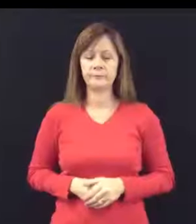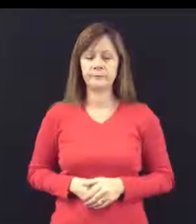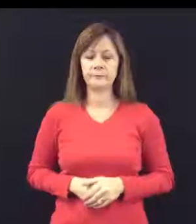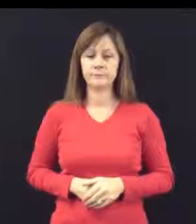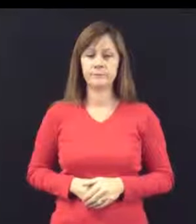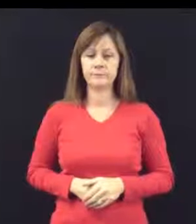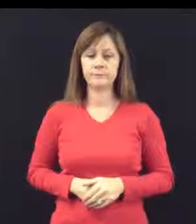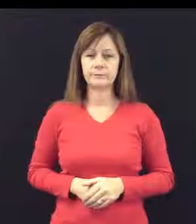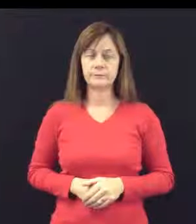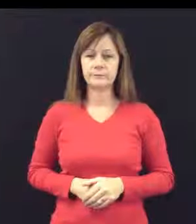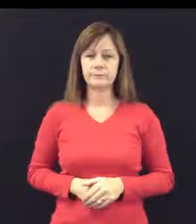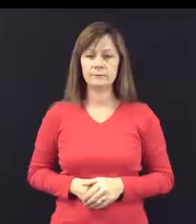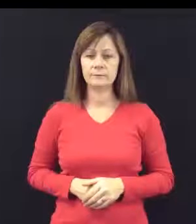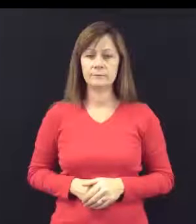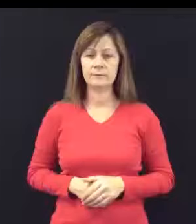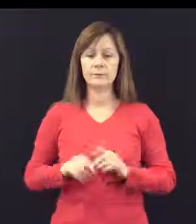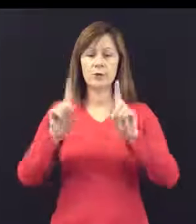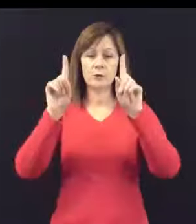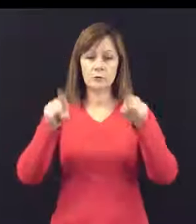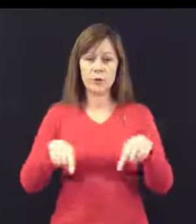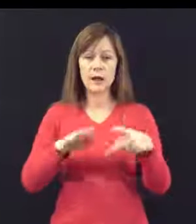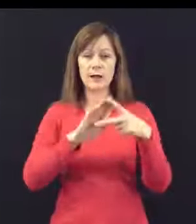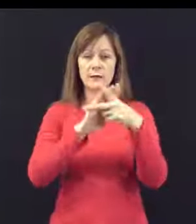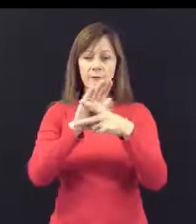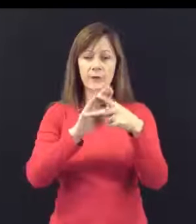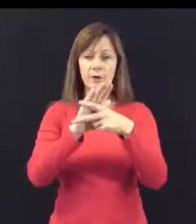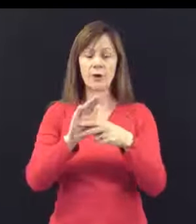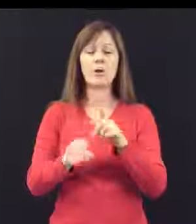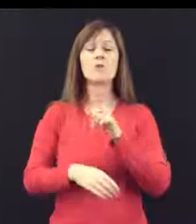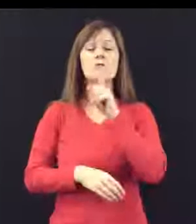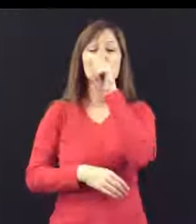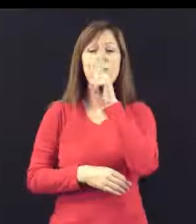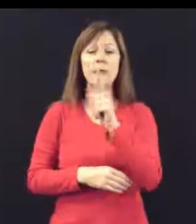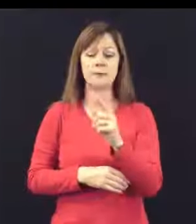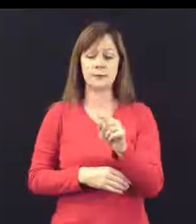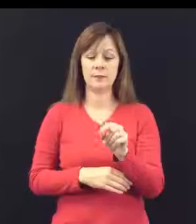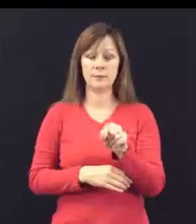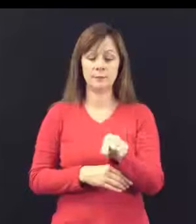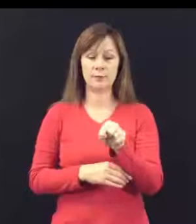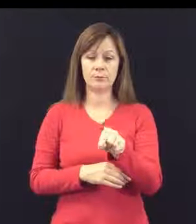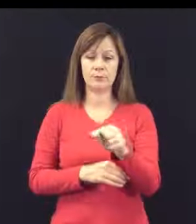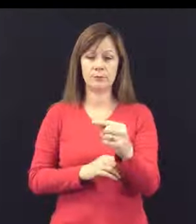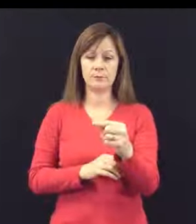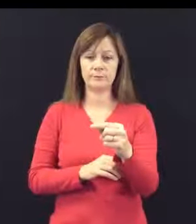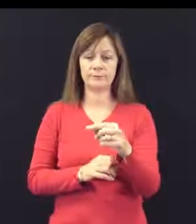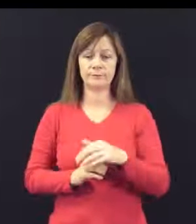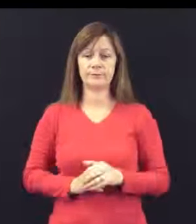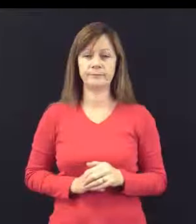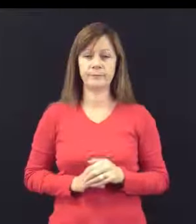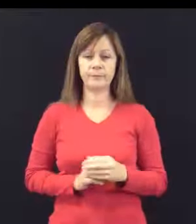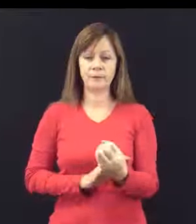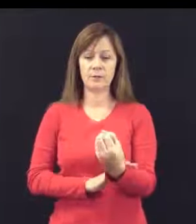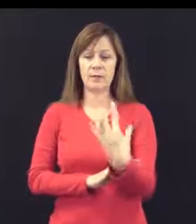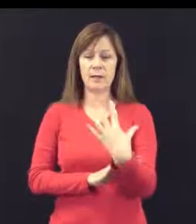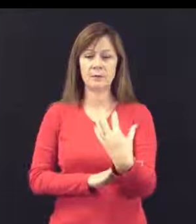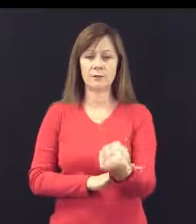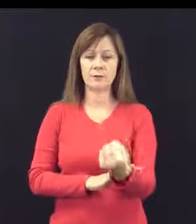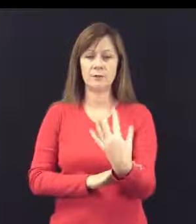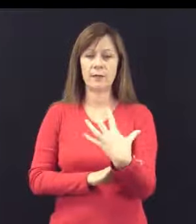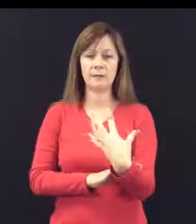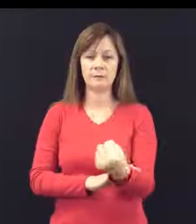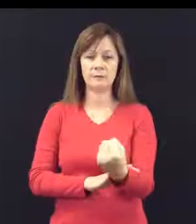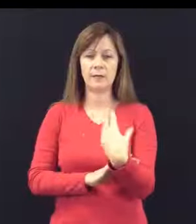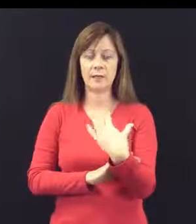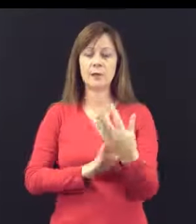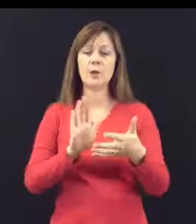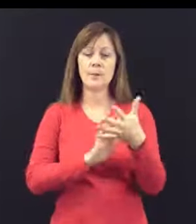so it's best to shoot in bright light if you get the chance. You can change the focal point while you're shooting video. To start shooting your